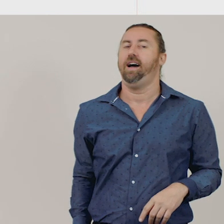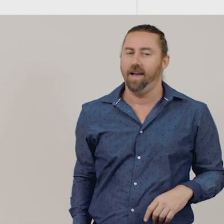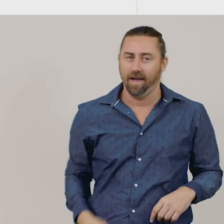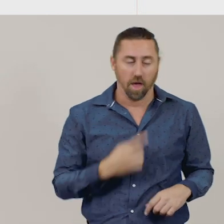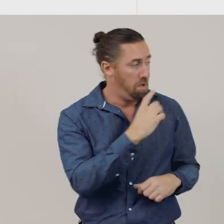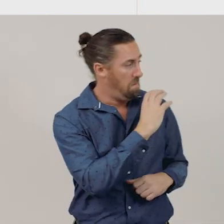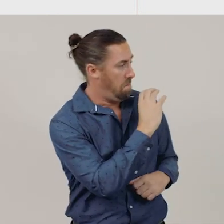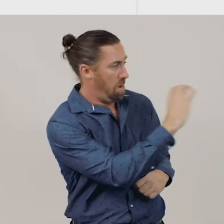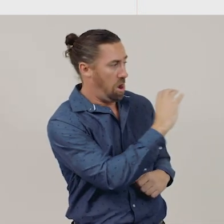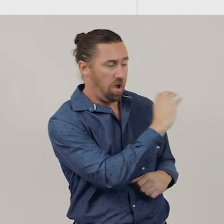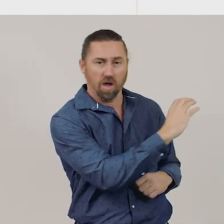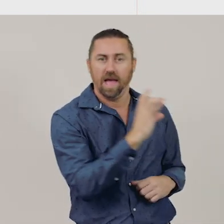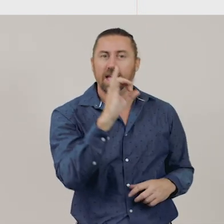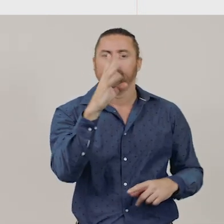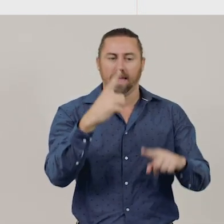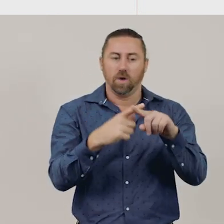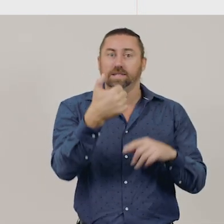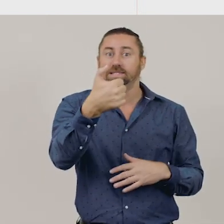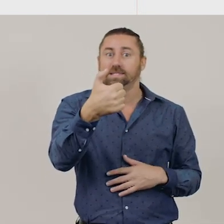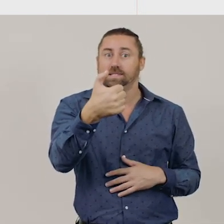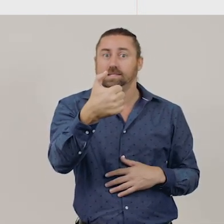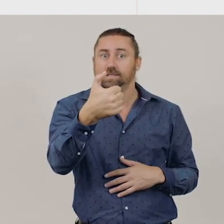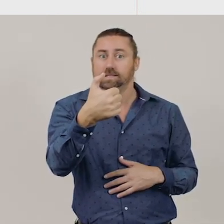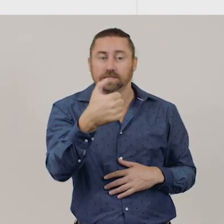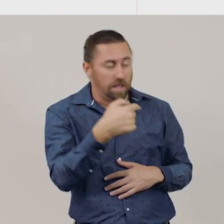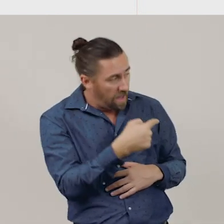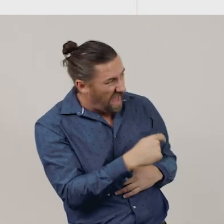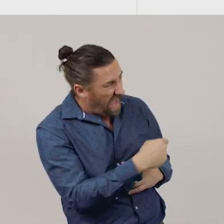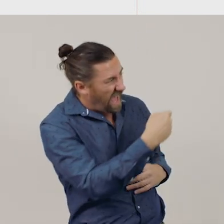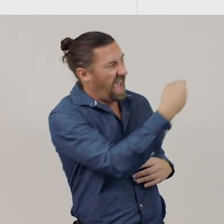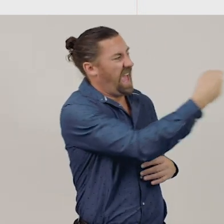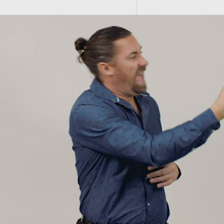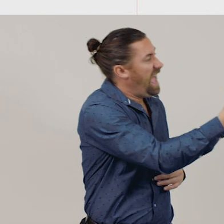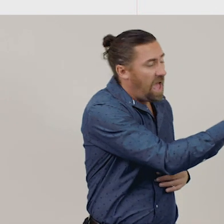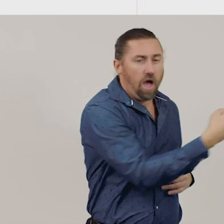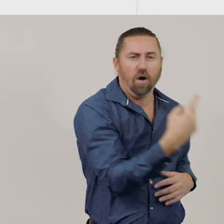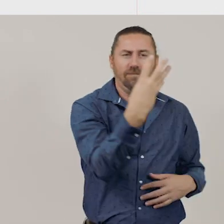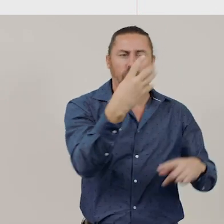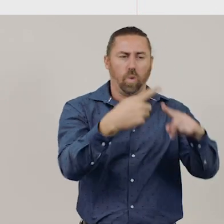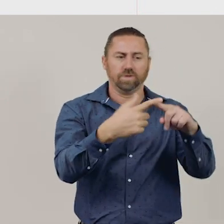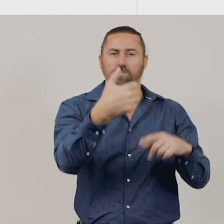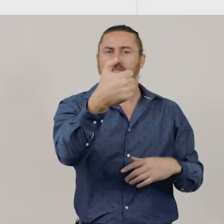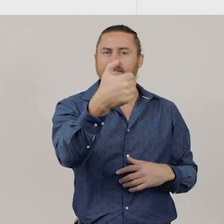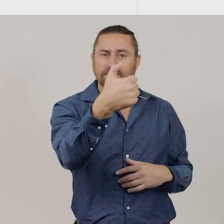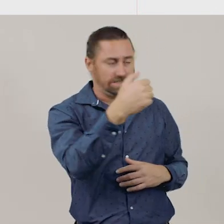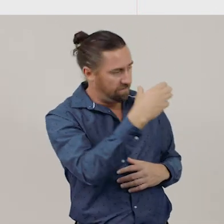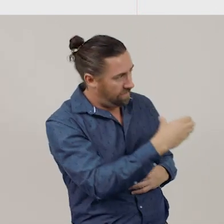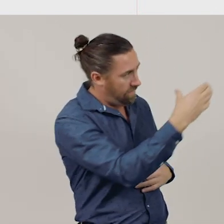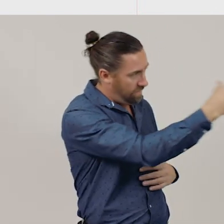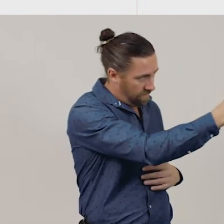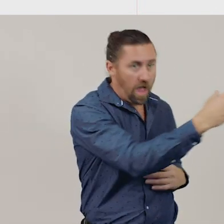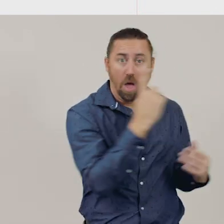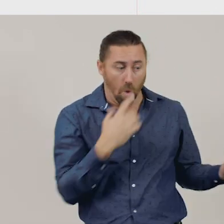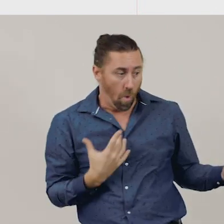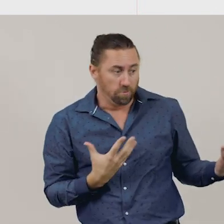So this section on the first box shows 10 by 6, and this section shows 4 by 6